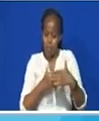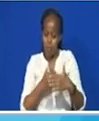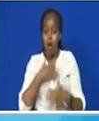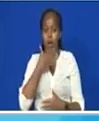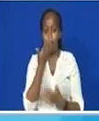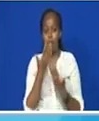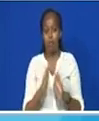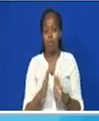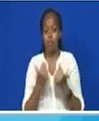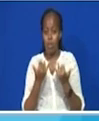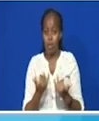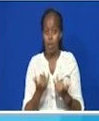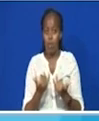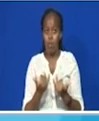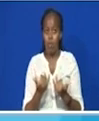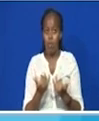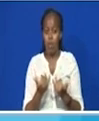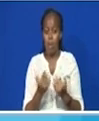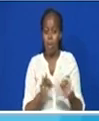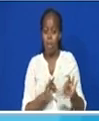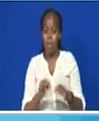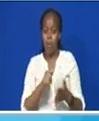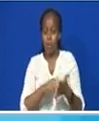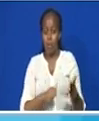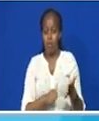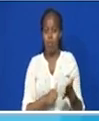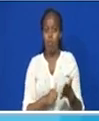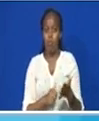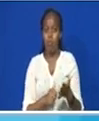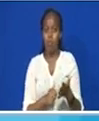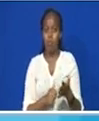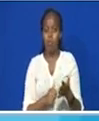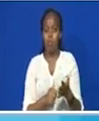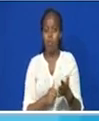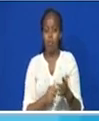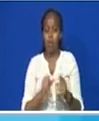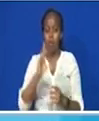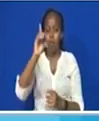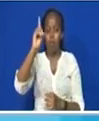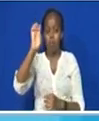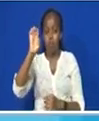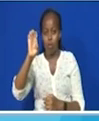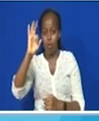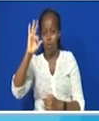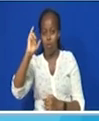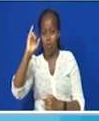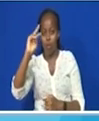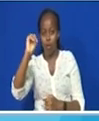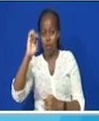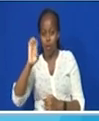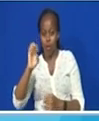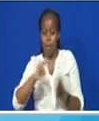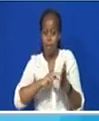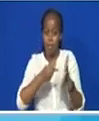it. Here, the term define has been used. And define means to give the nature of